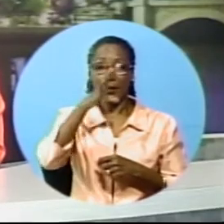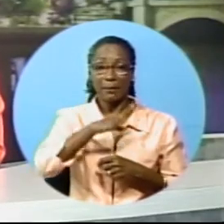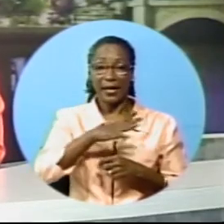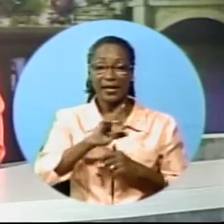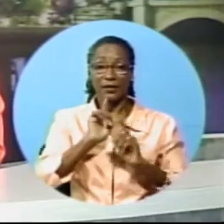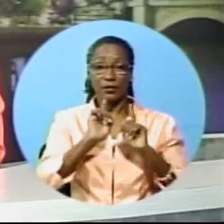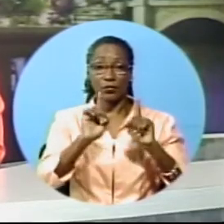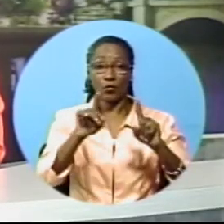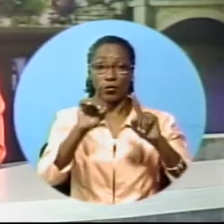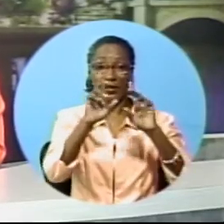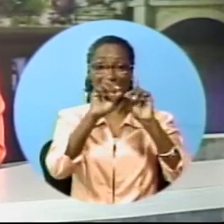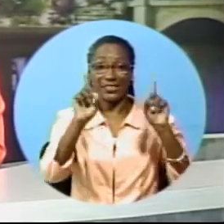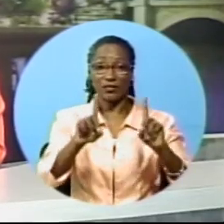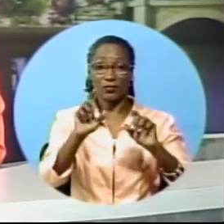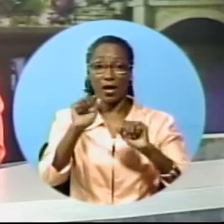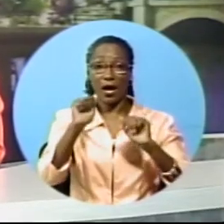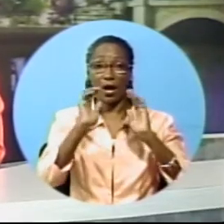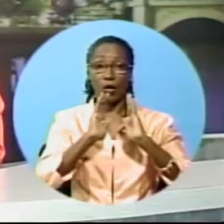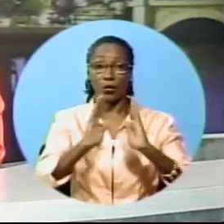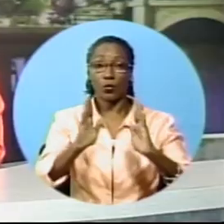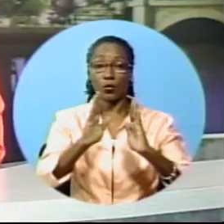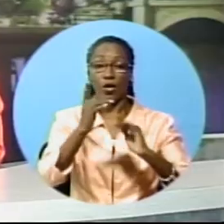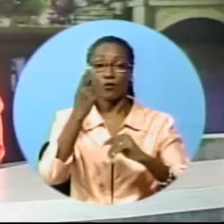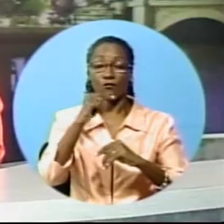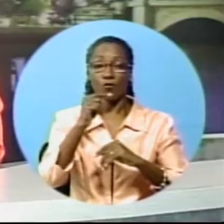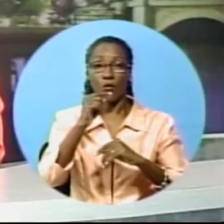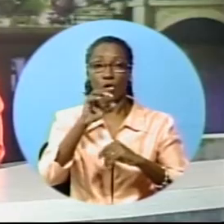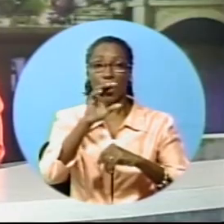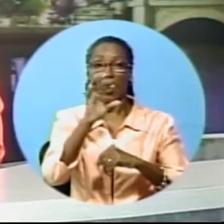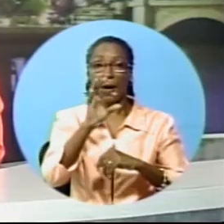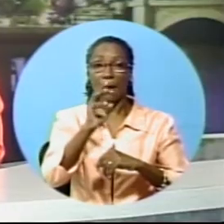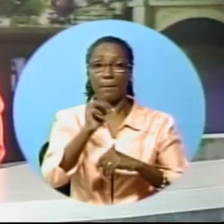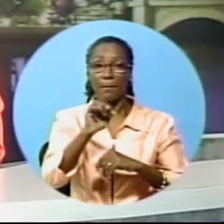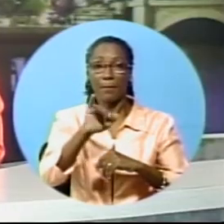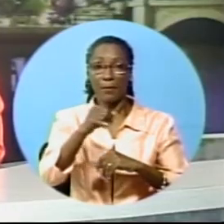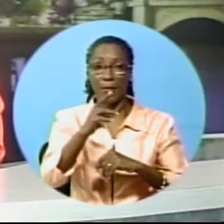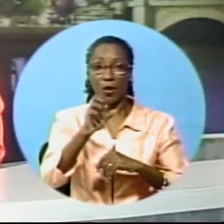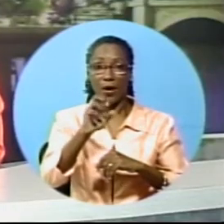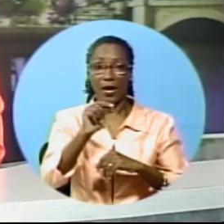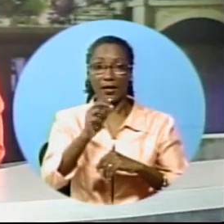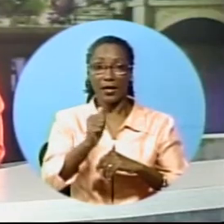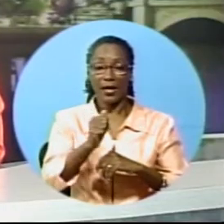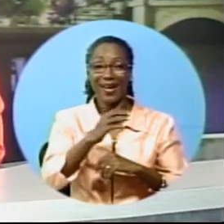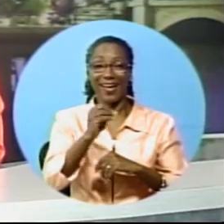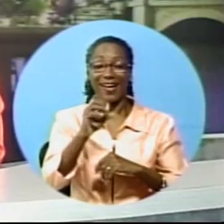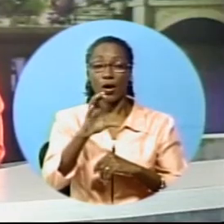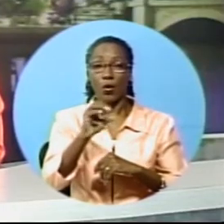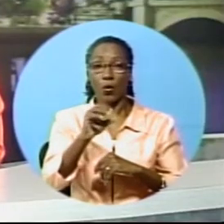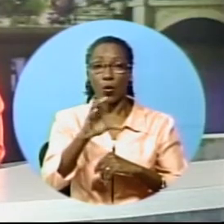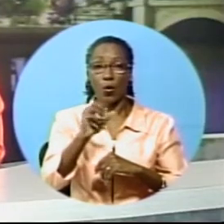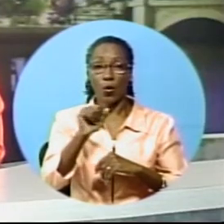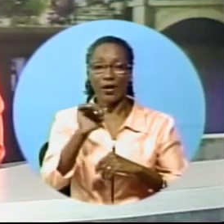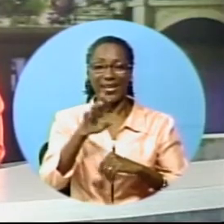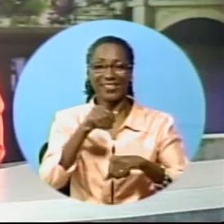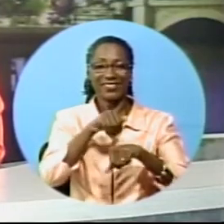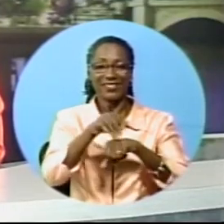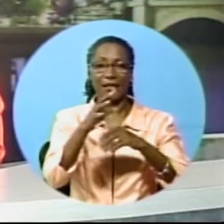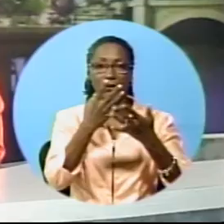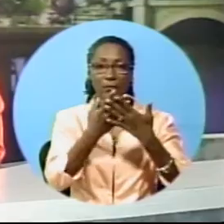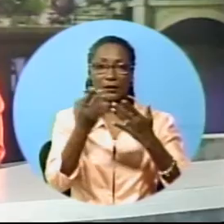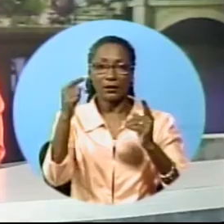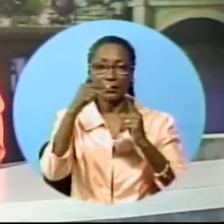the District A court on marijuana and cocaine possession charges and has been remanded to Dodds Prison until March